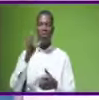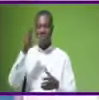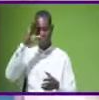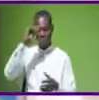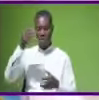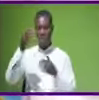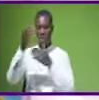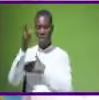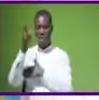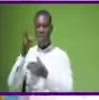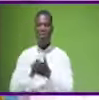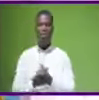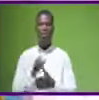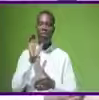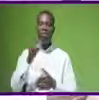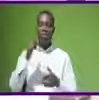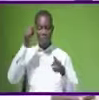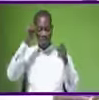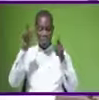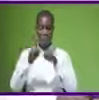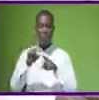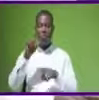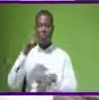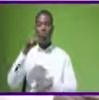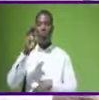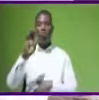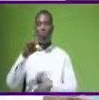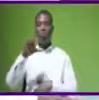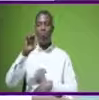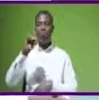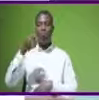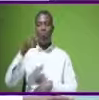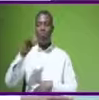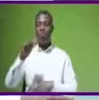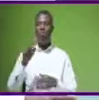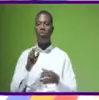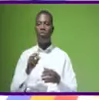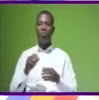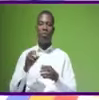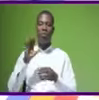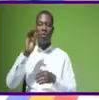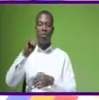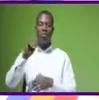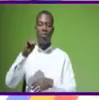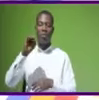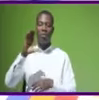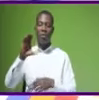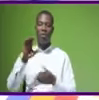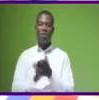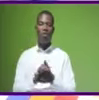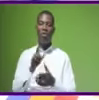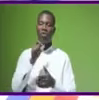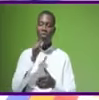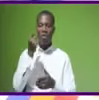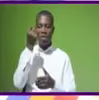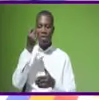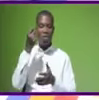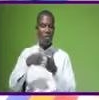nepa oyo blogger oyo presenter na menia mebe onte ase